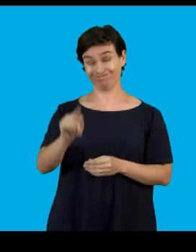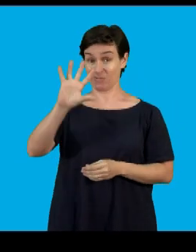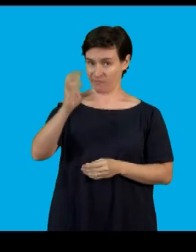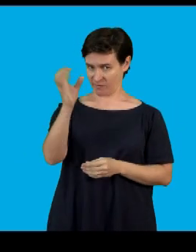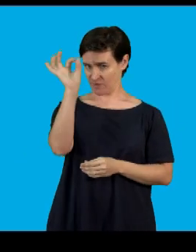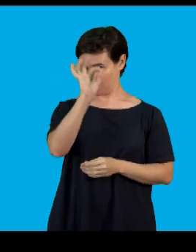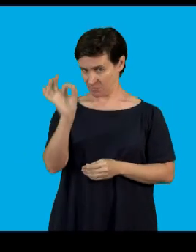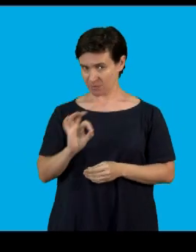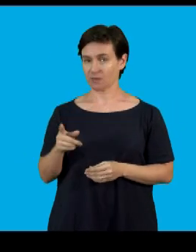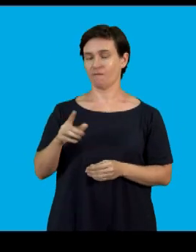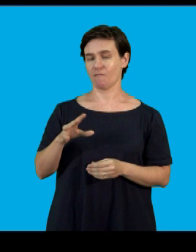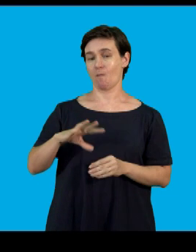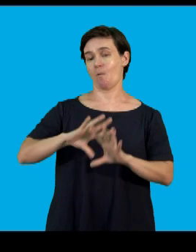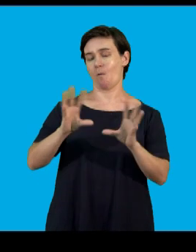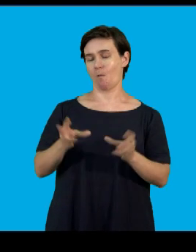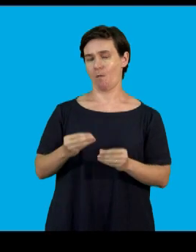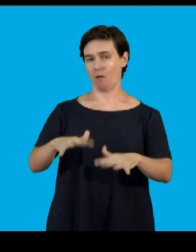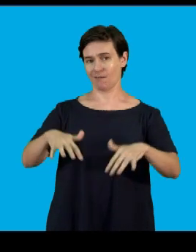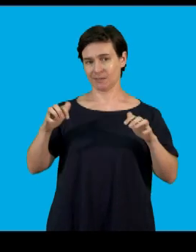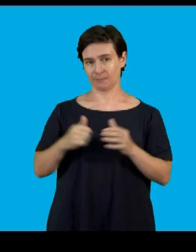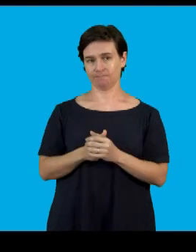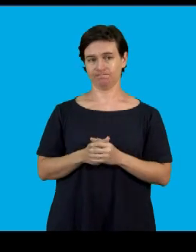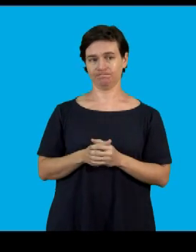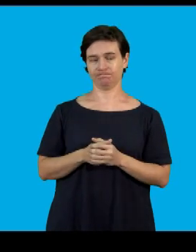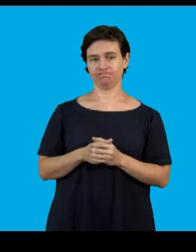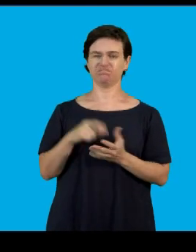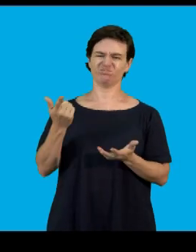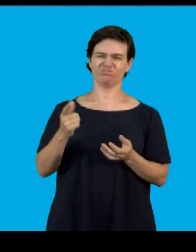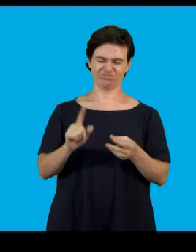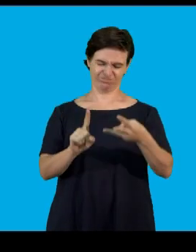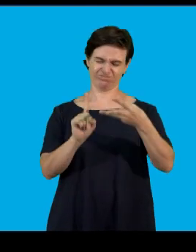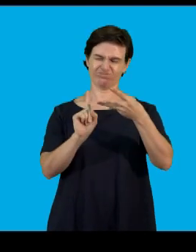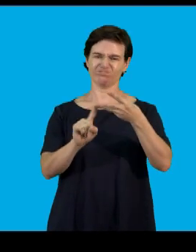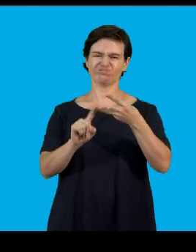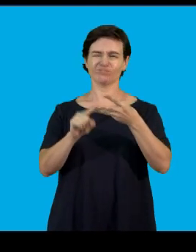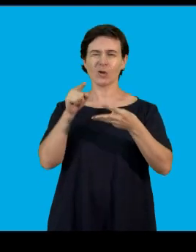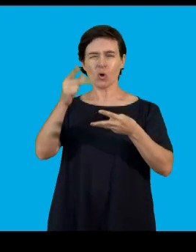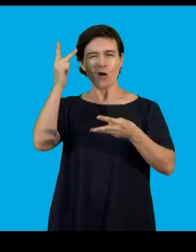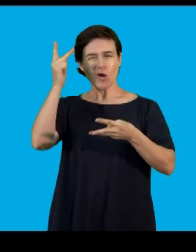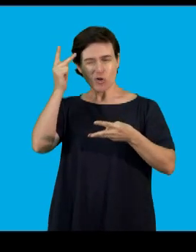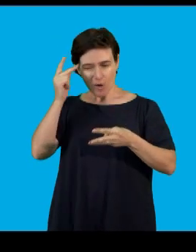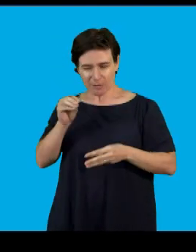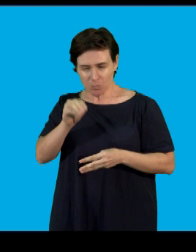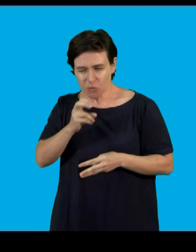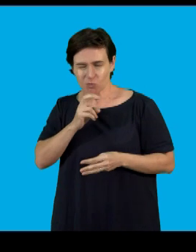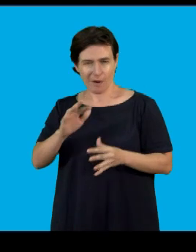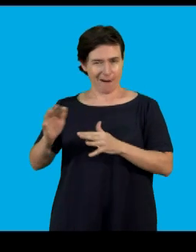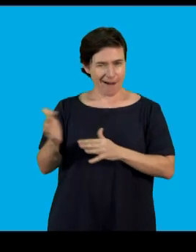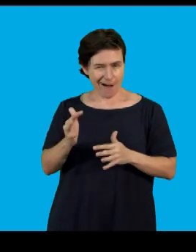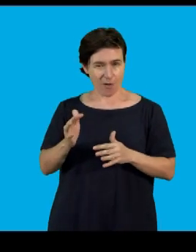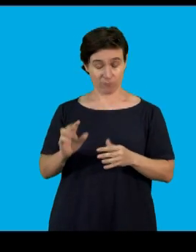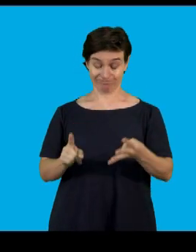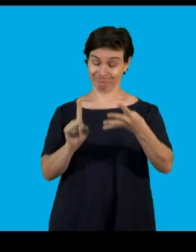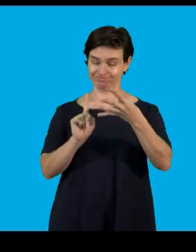of the entire question for 80 marks, whereby level 3 we are looking at your application or applying knowledge. Level